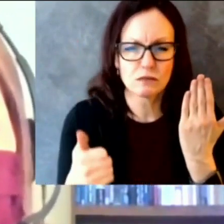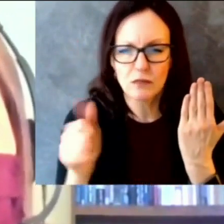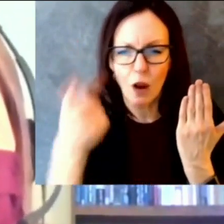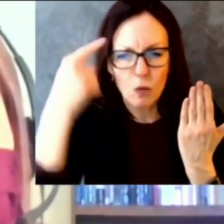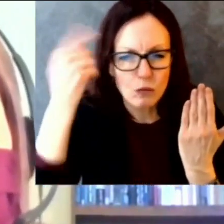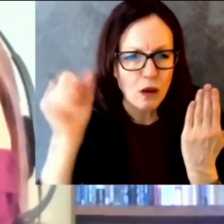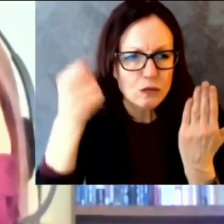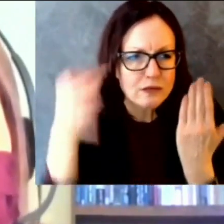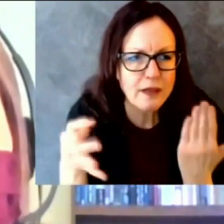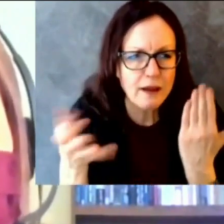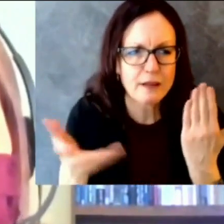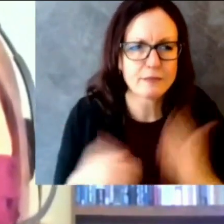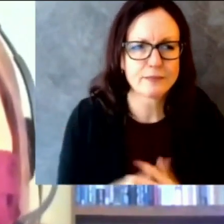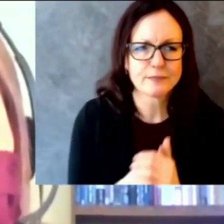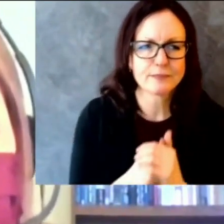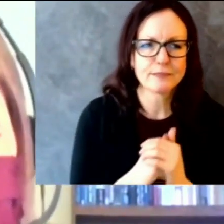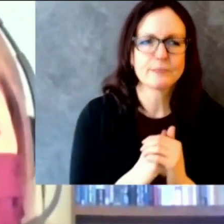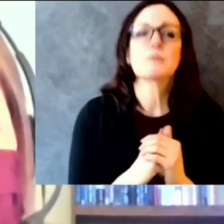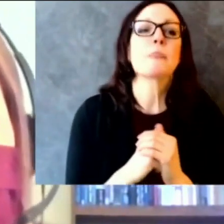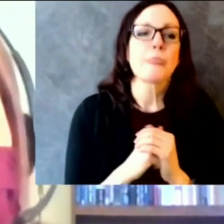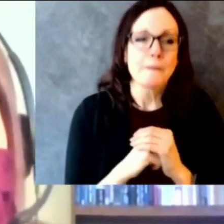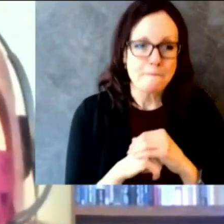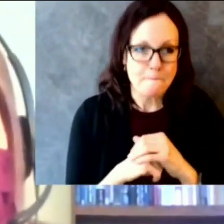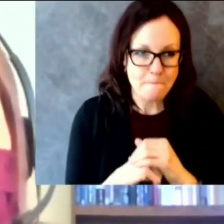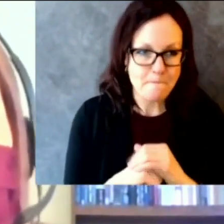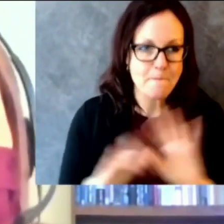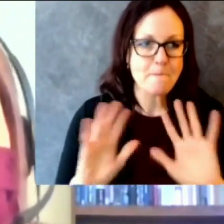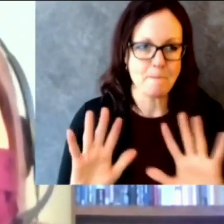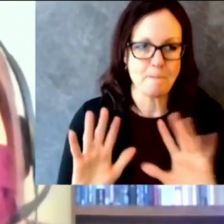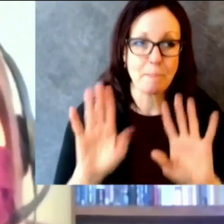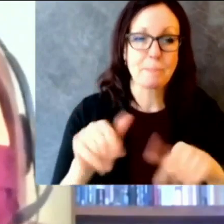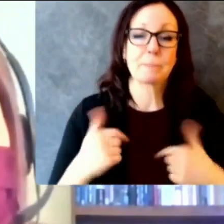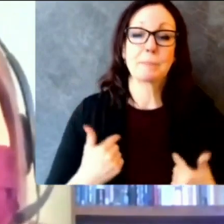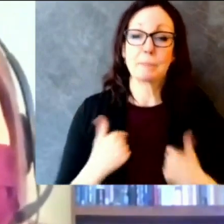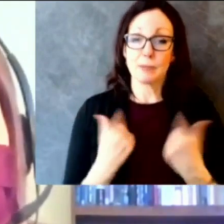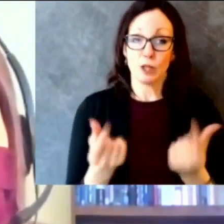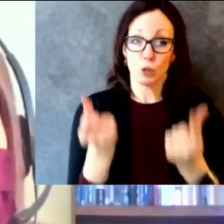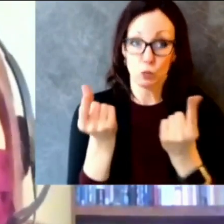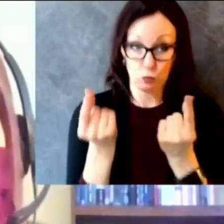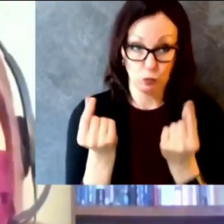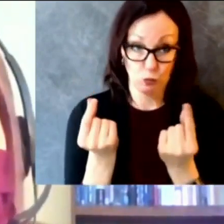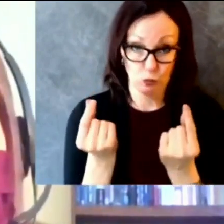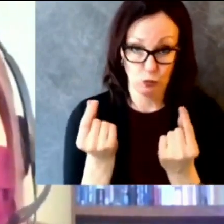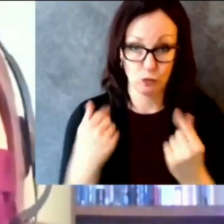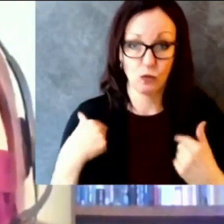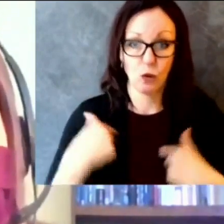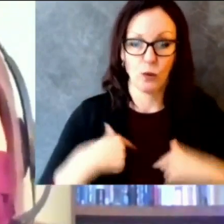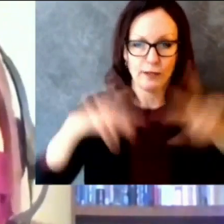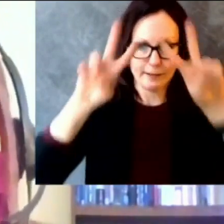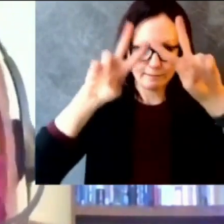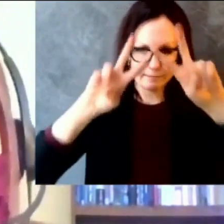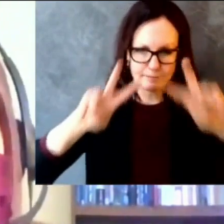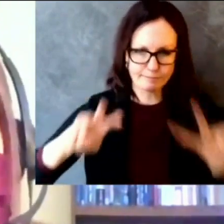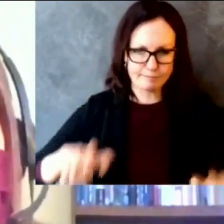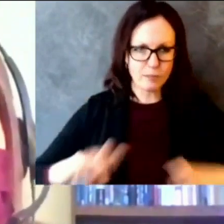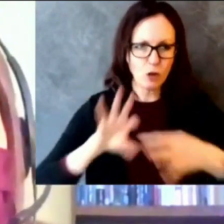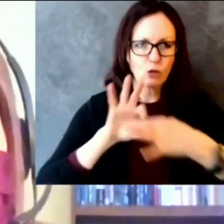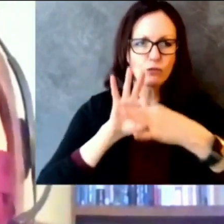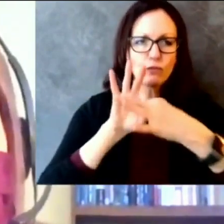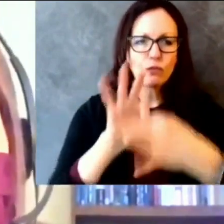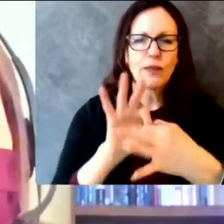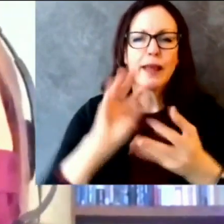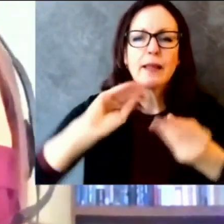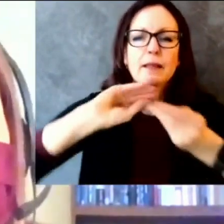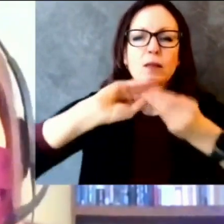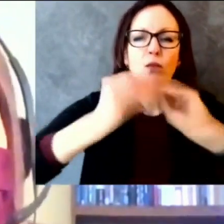lunch and the percentage of students who are students of color as criteria for that. We know these are populations